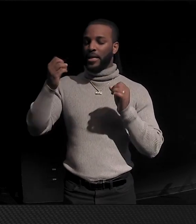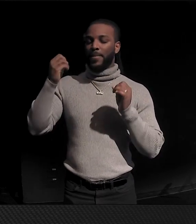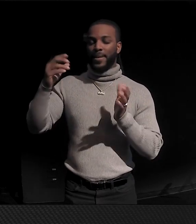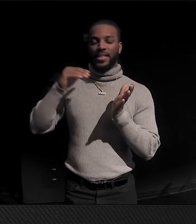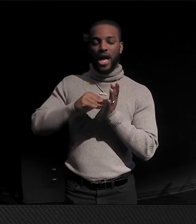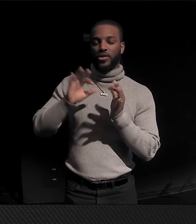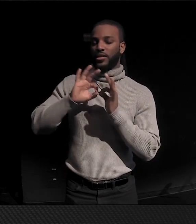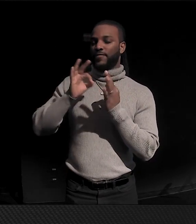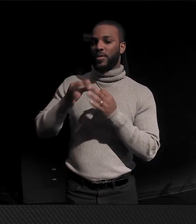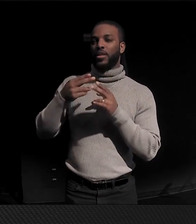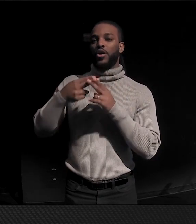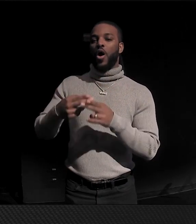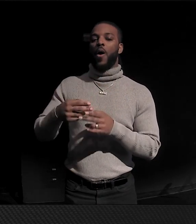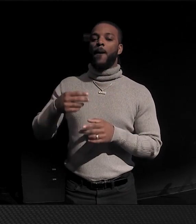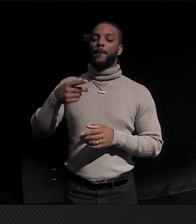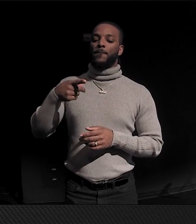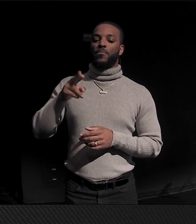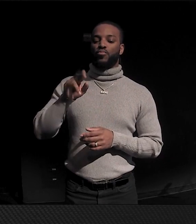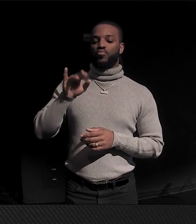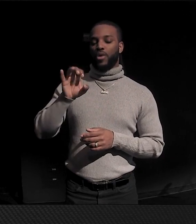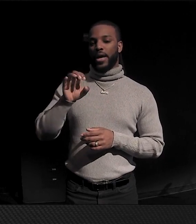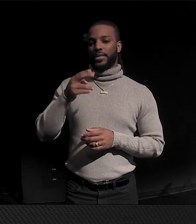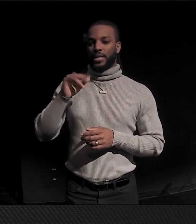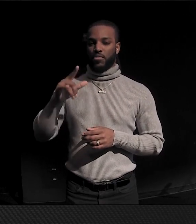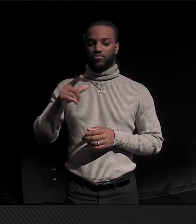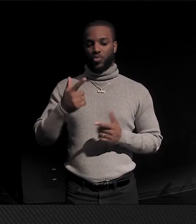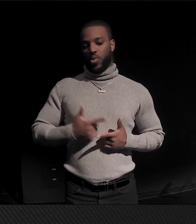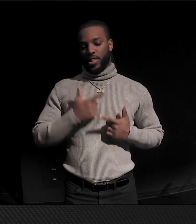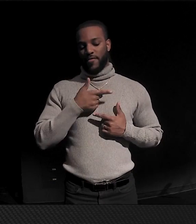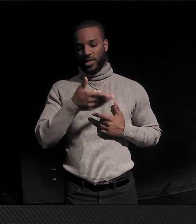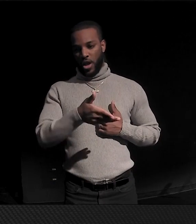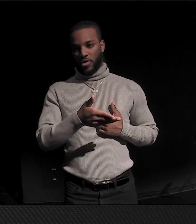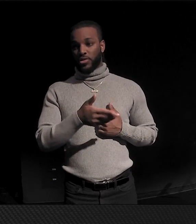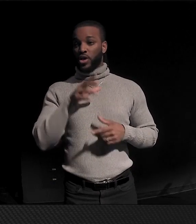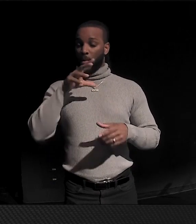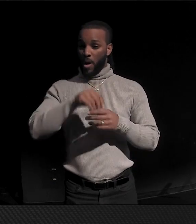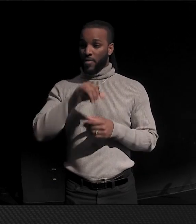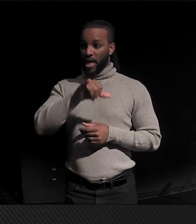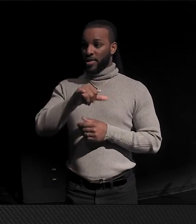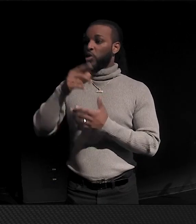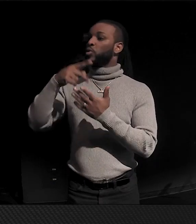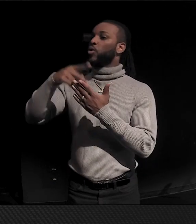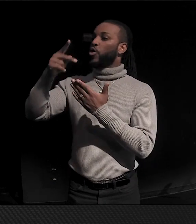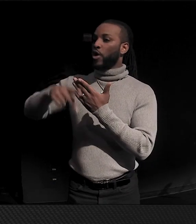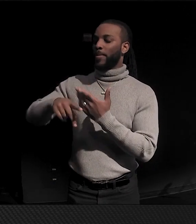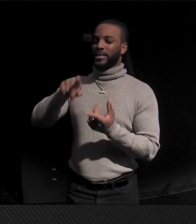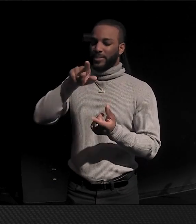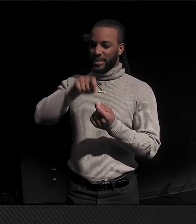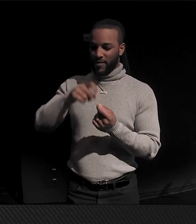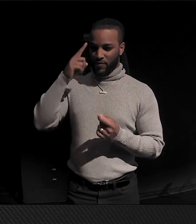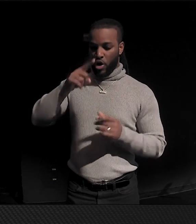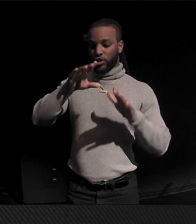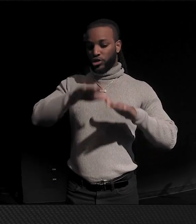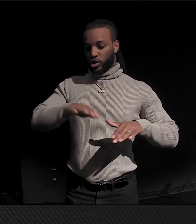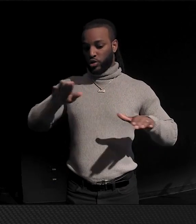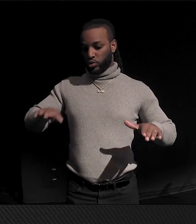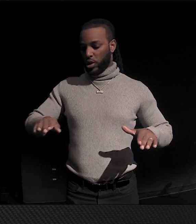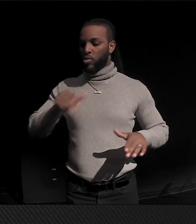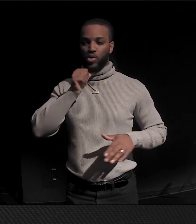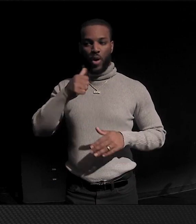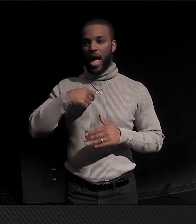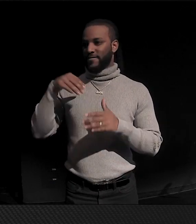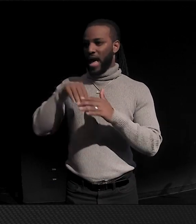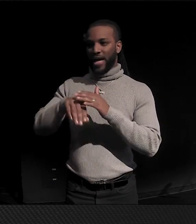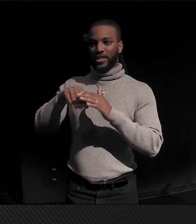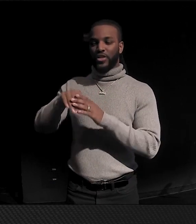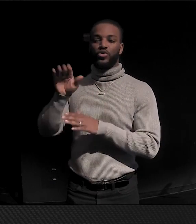that call Price Hill home. And as a part of that, they have a program specifically for children who do not have access